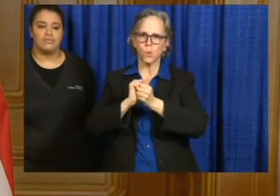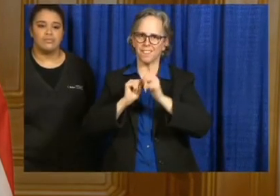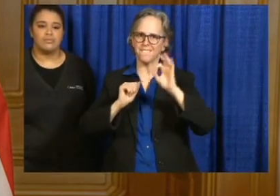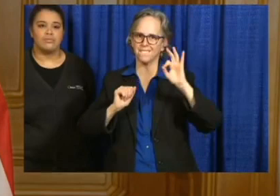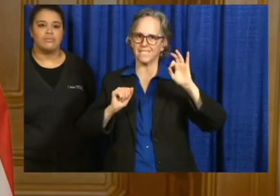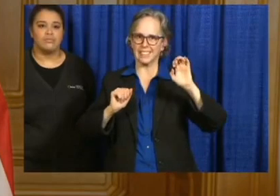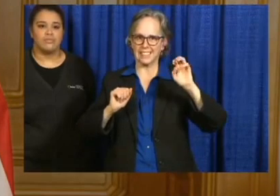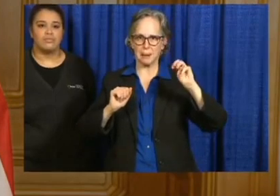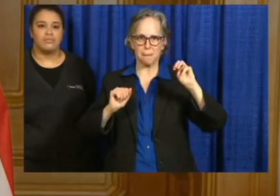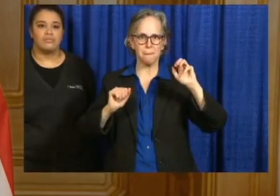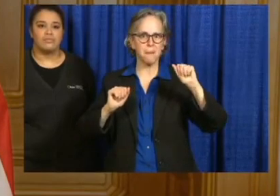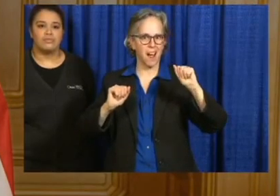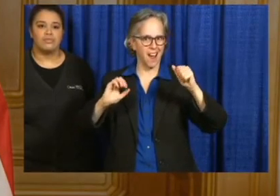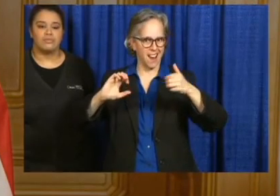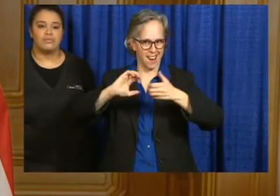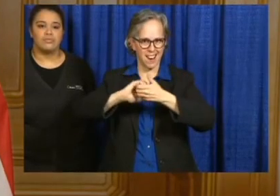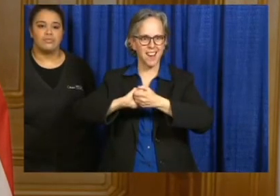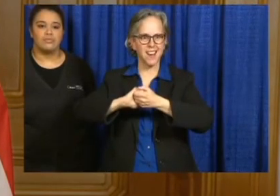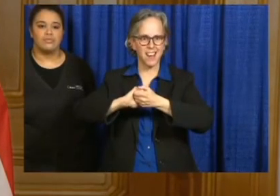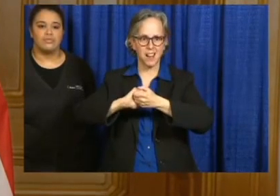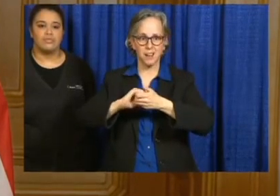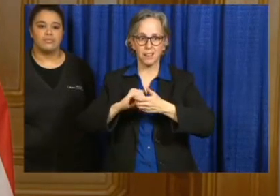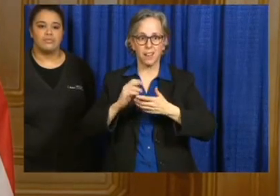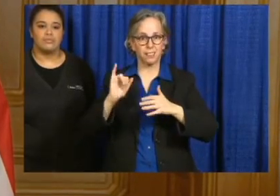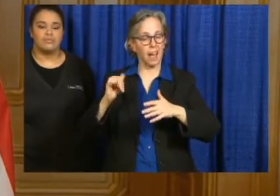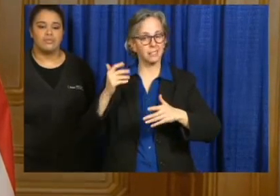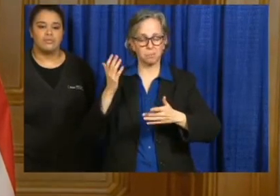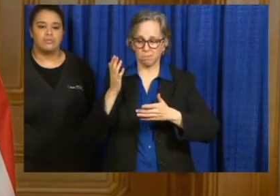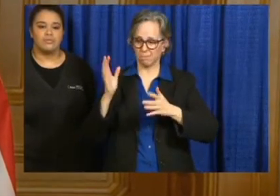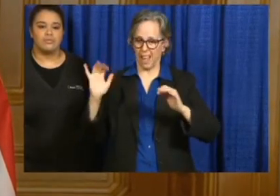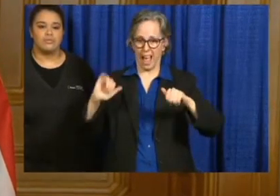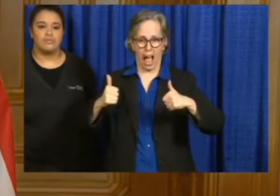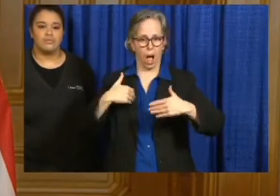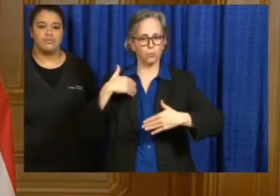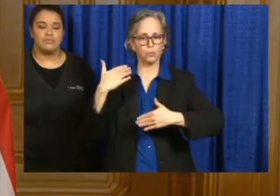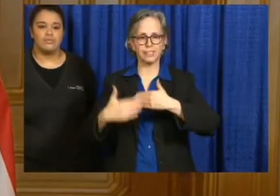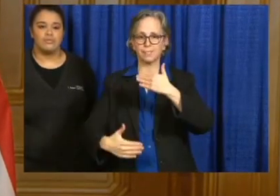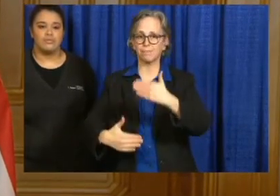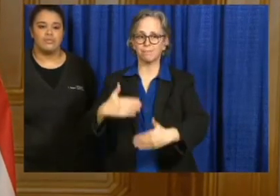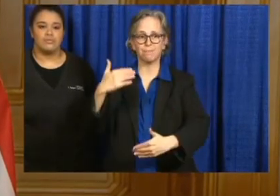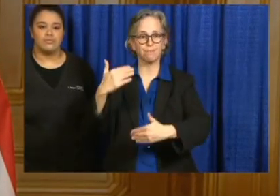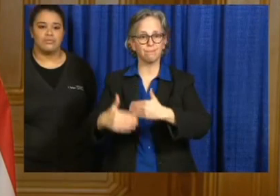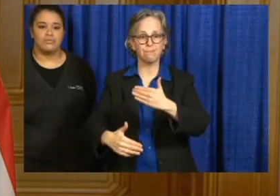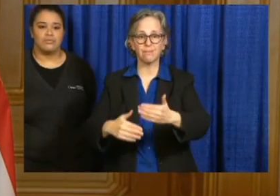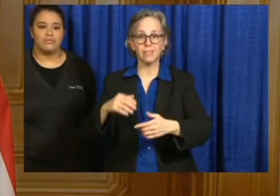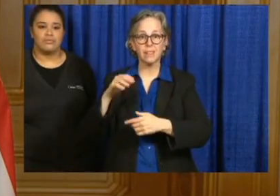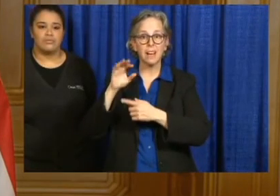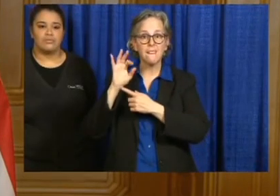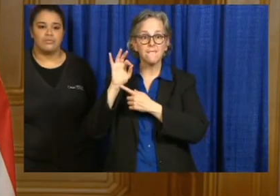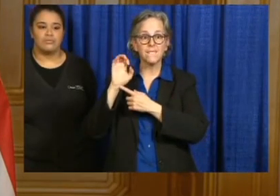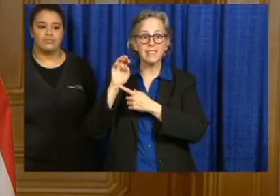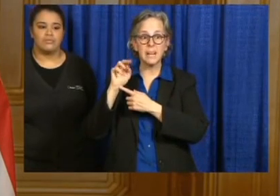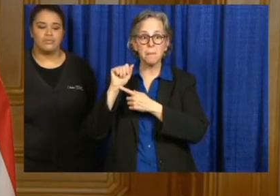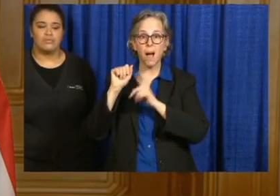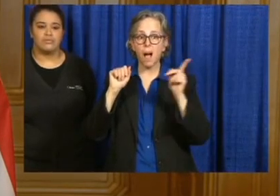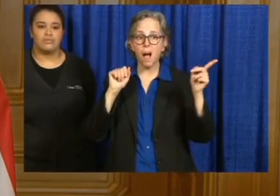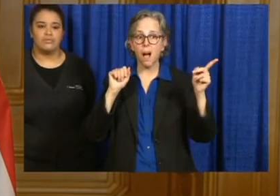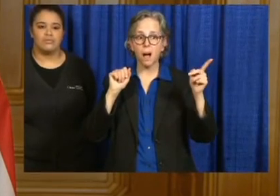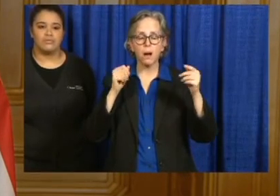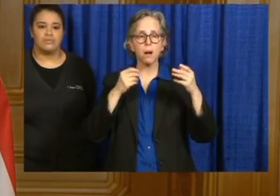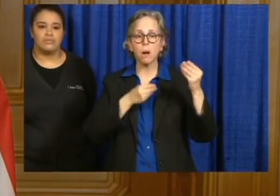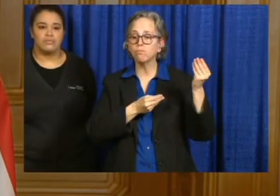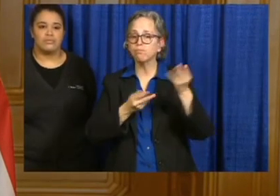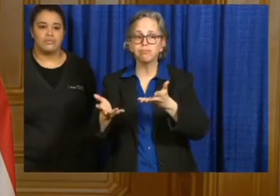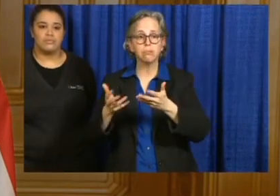part of the whole process. I mean, they're there to you know, give us the help that we need. I mean, for example, on